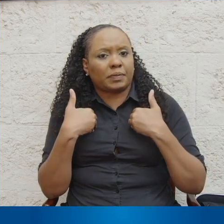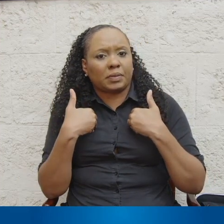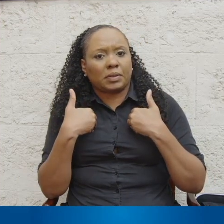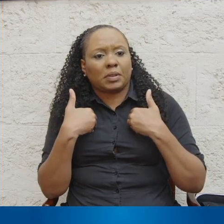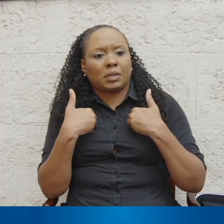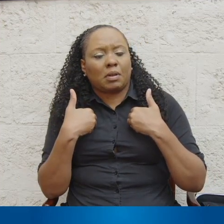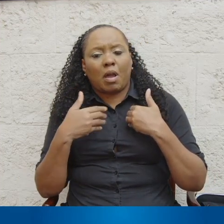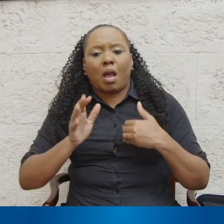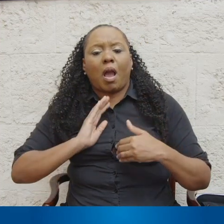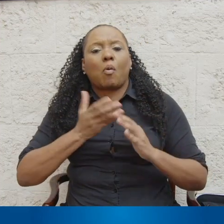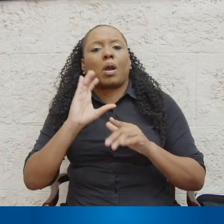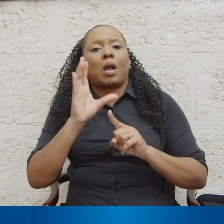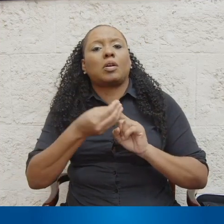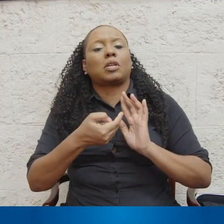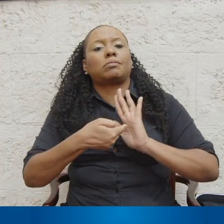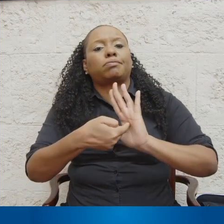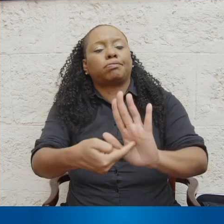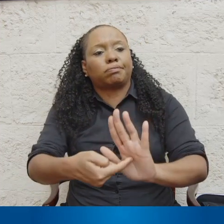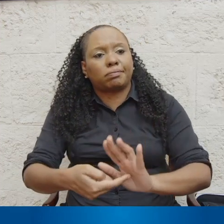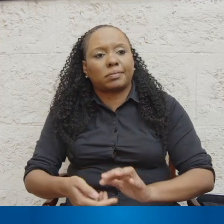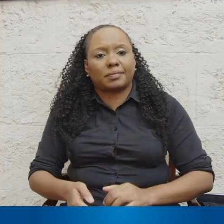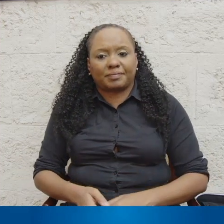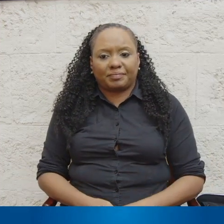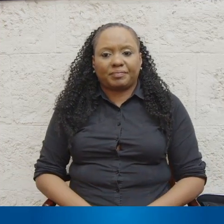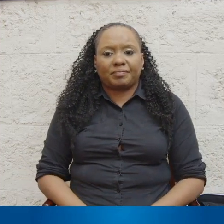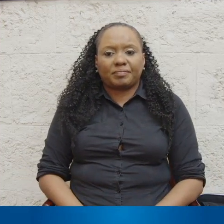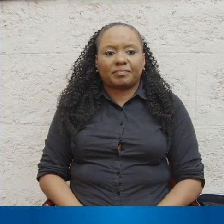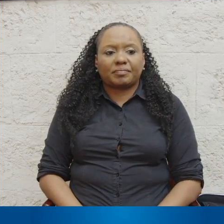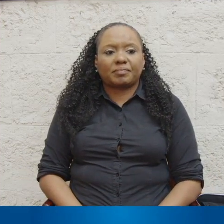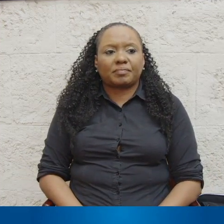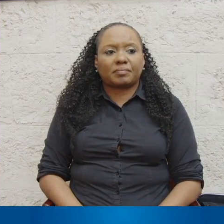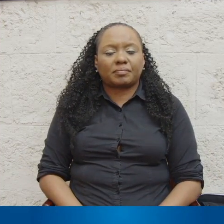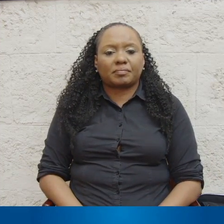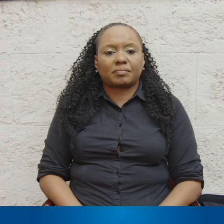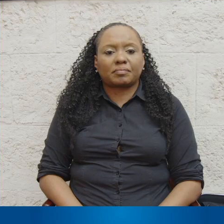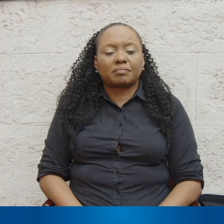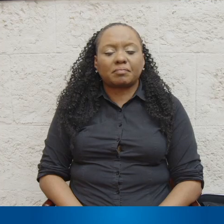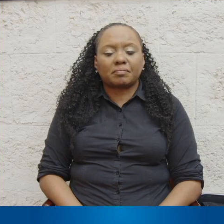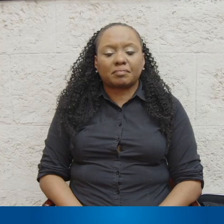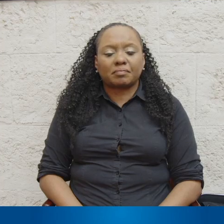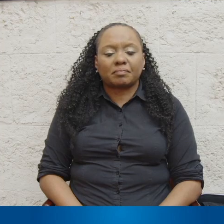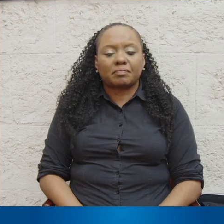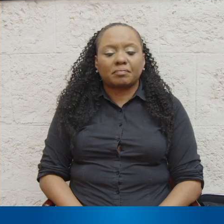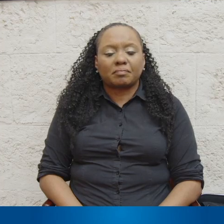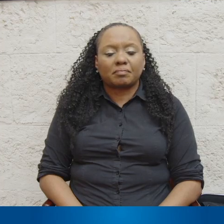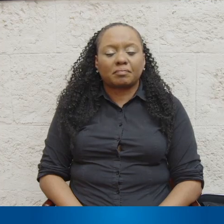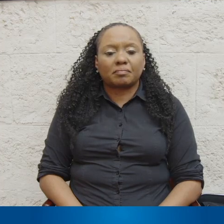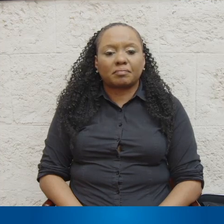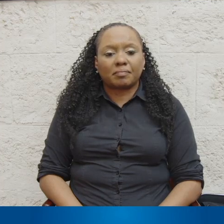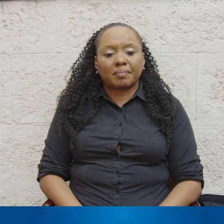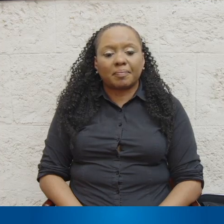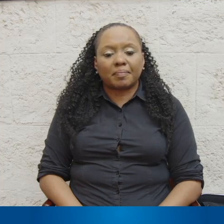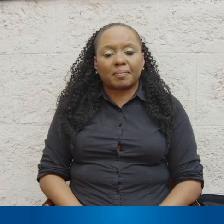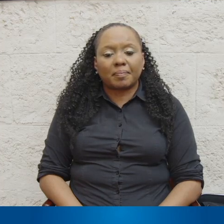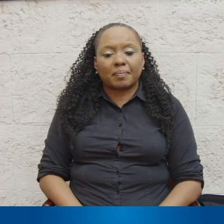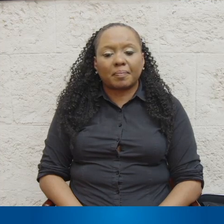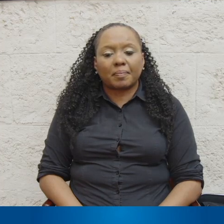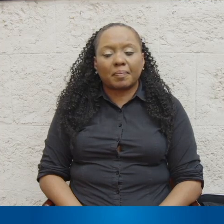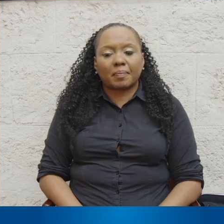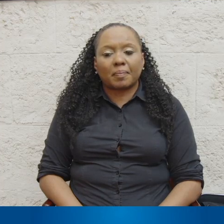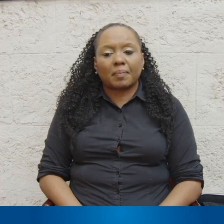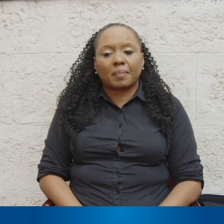just again, broader than the season of emancipation. So in the context of the Division of Culture and what we'll be doing this year,